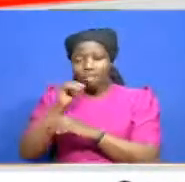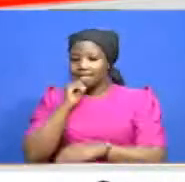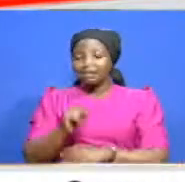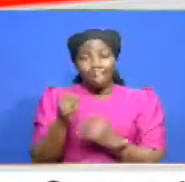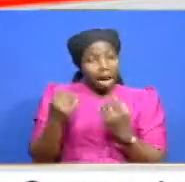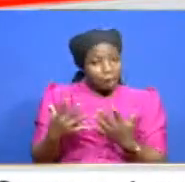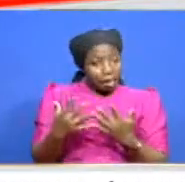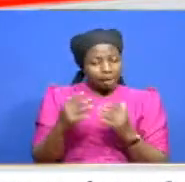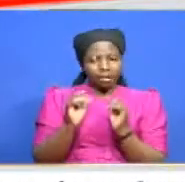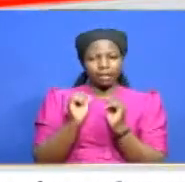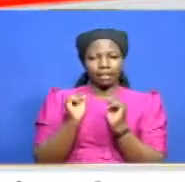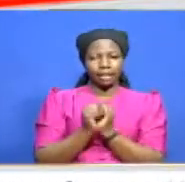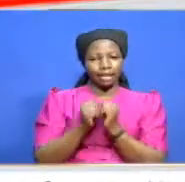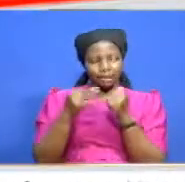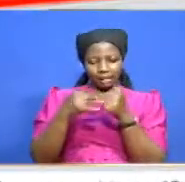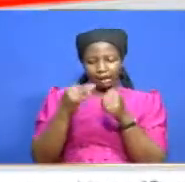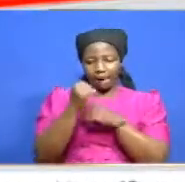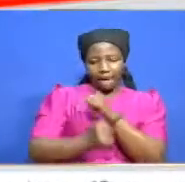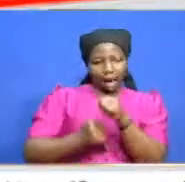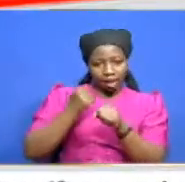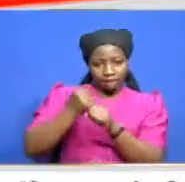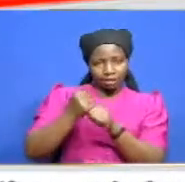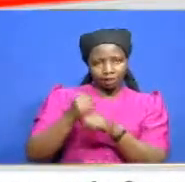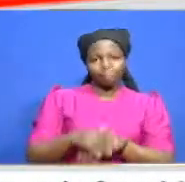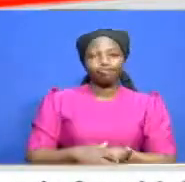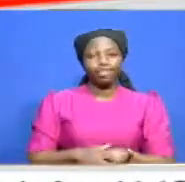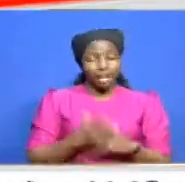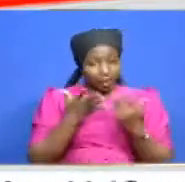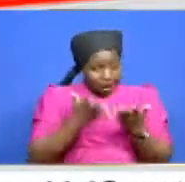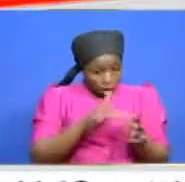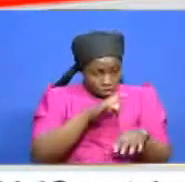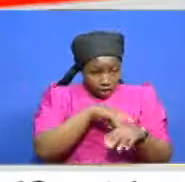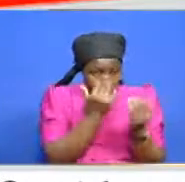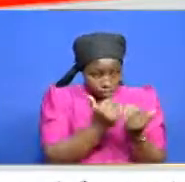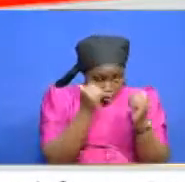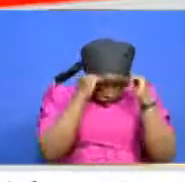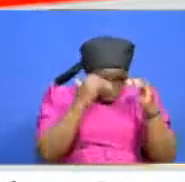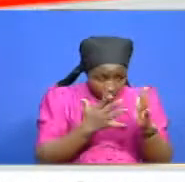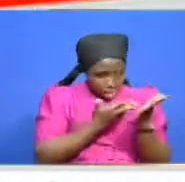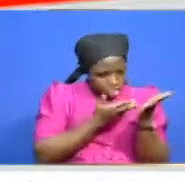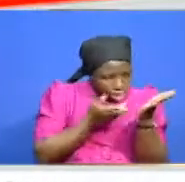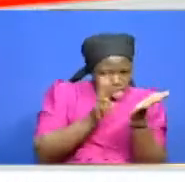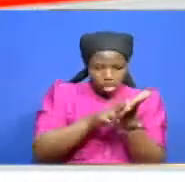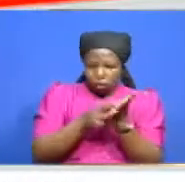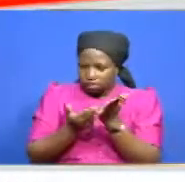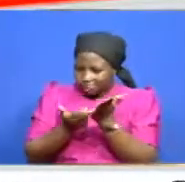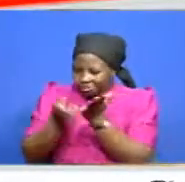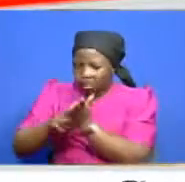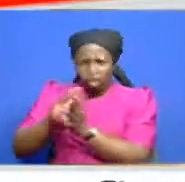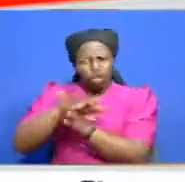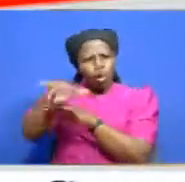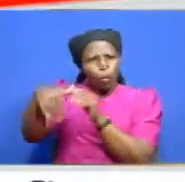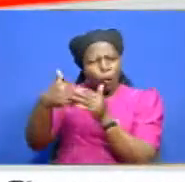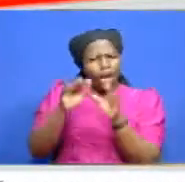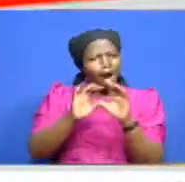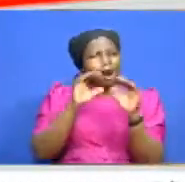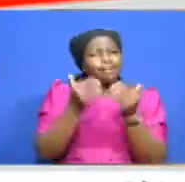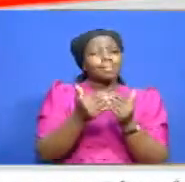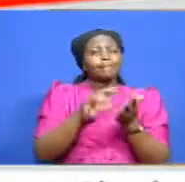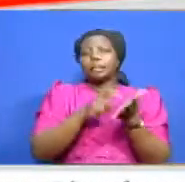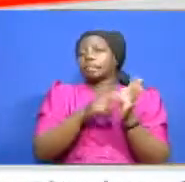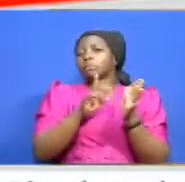with the repetition of students for all grades, it means that now the